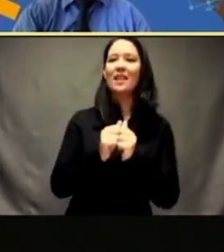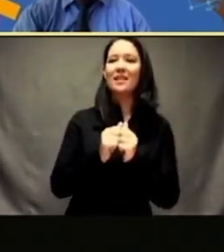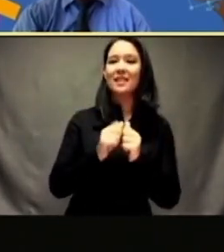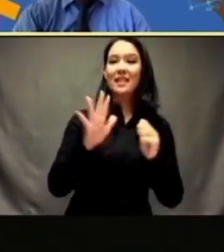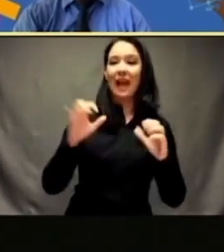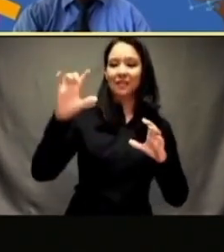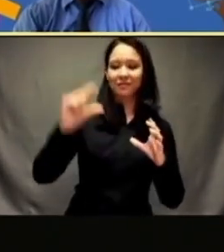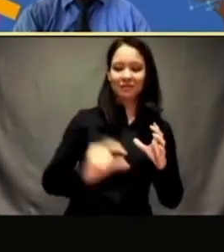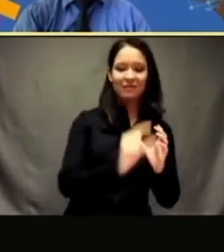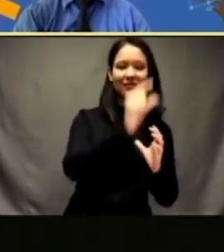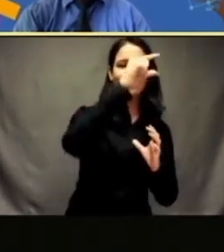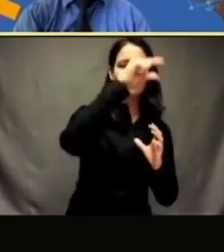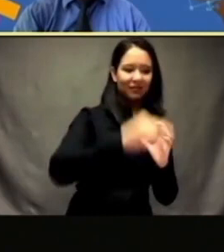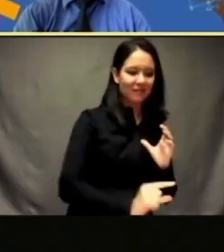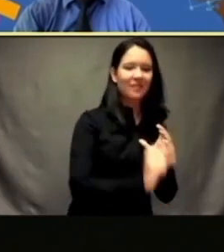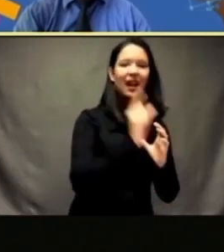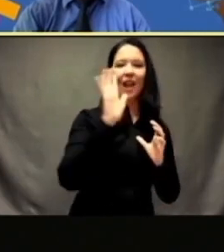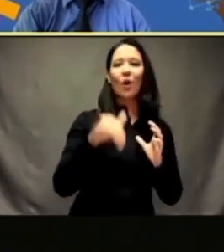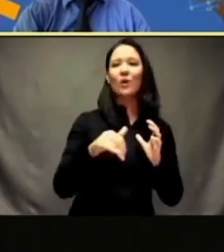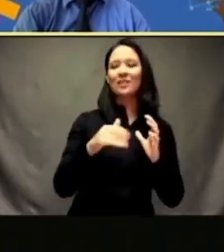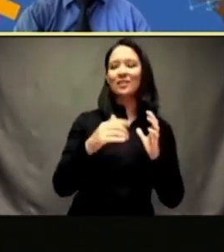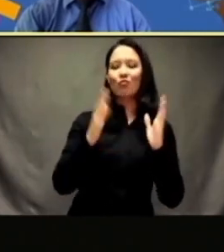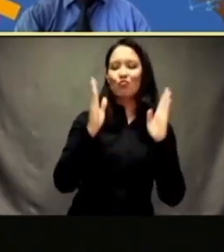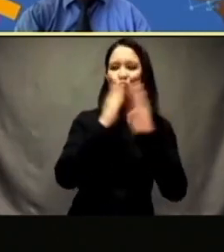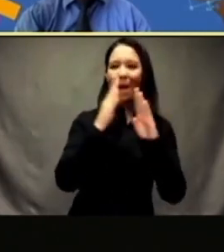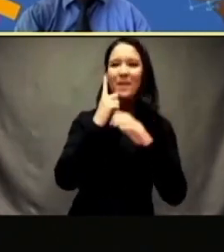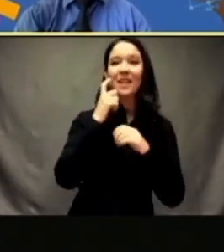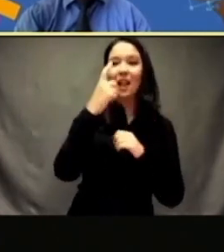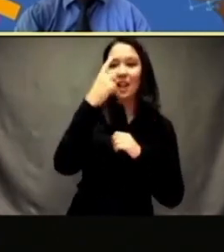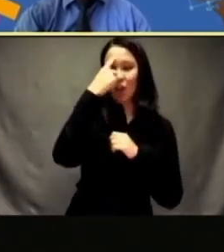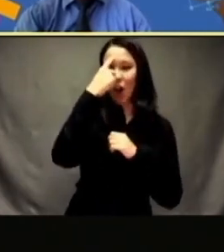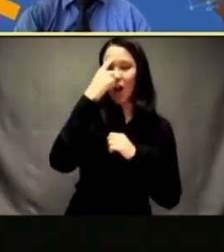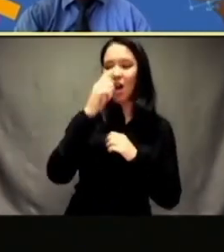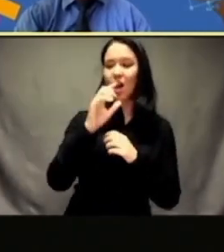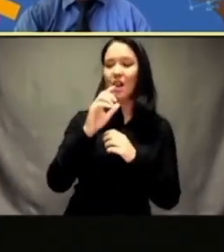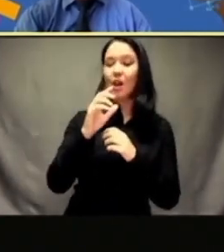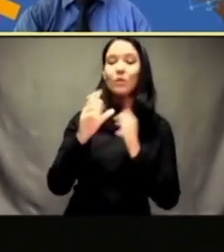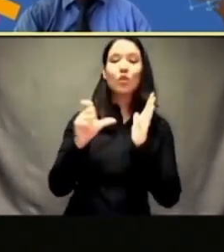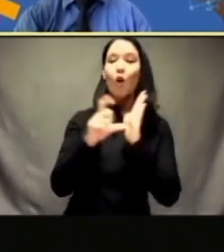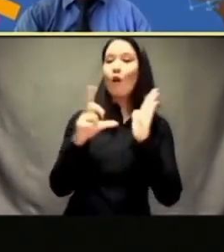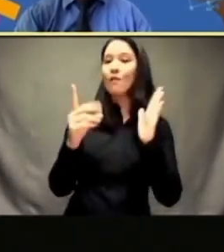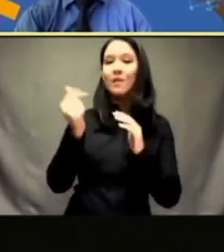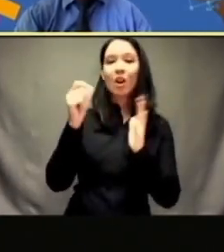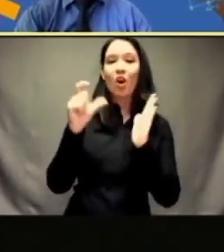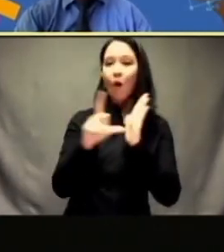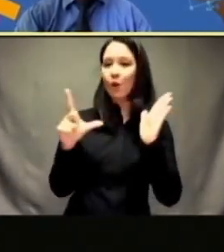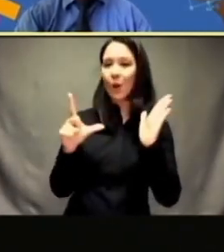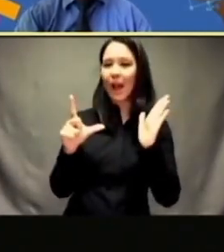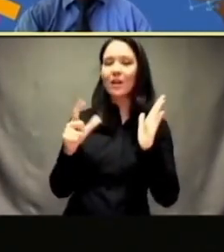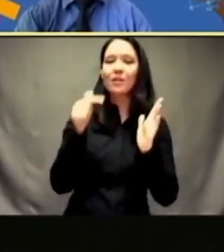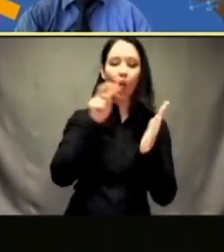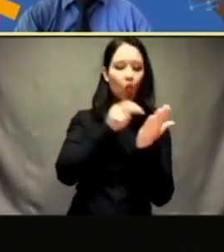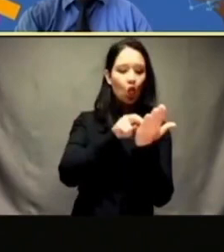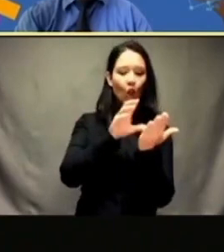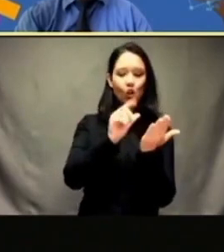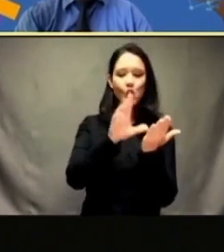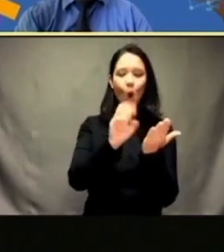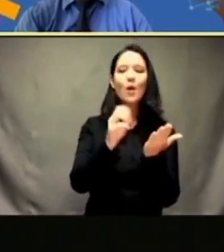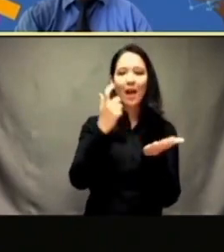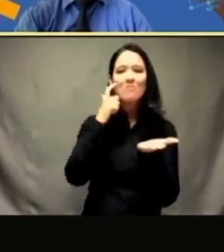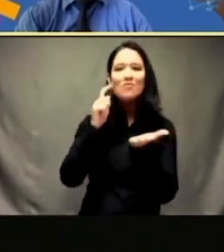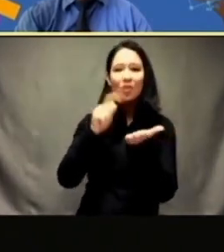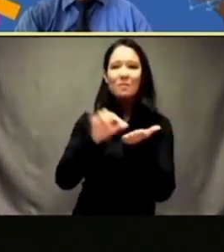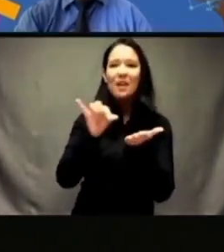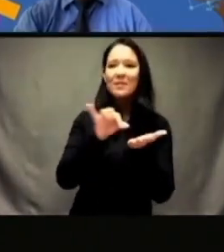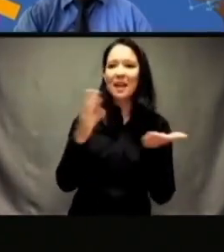problem at the beginning because it was broadcasting. It was thinking that it was fine. It was over right away. So we would just have to look at the code. And I'm noticing that that might be